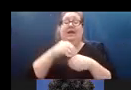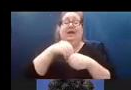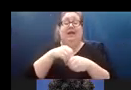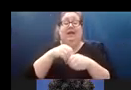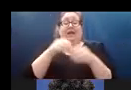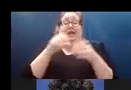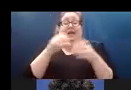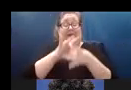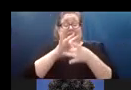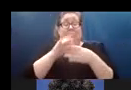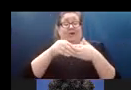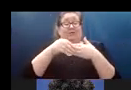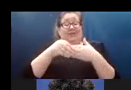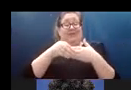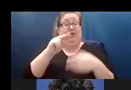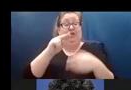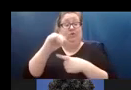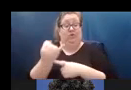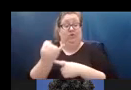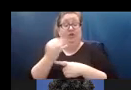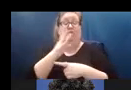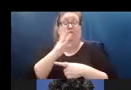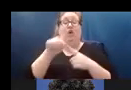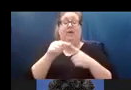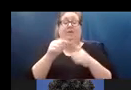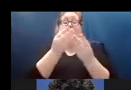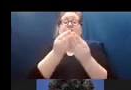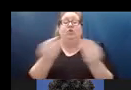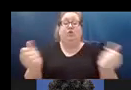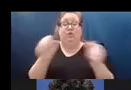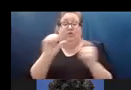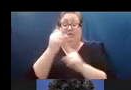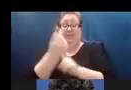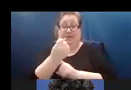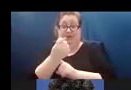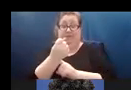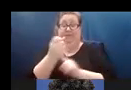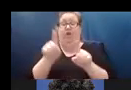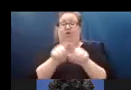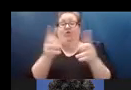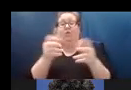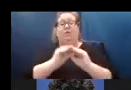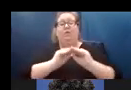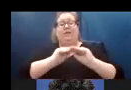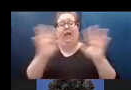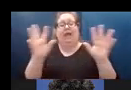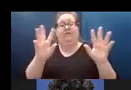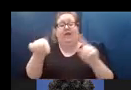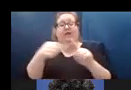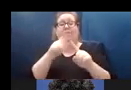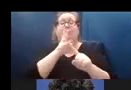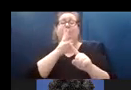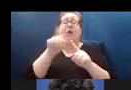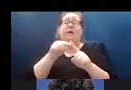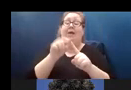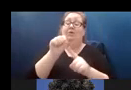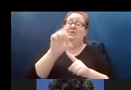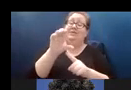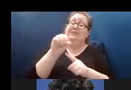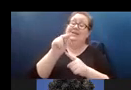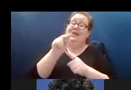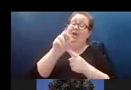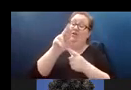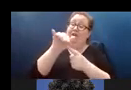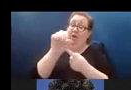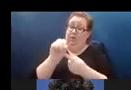talking specifically about solution scenarios. I also want to clarify that when we talk about scenarios, we're really kind